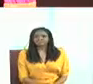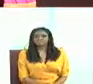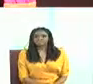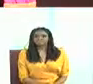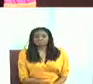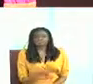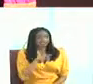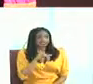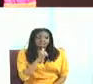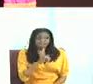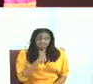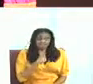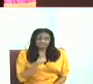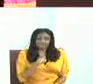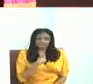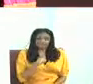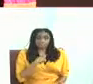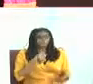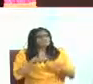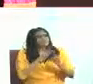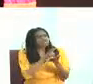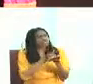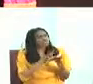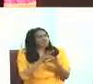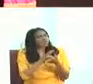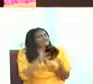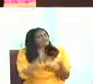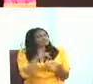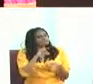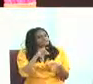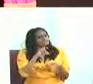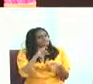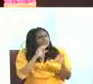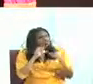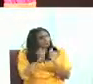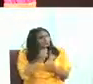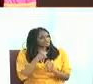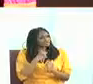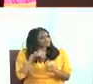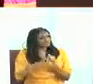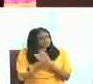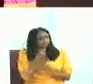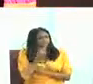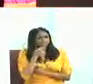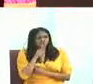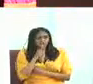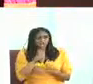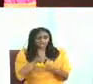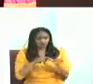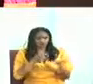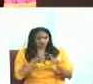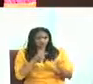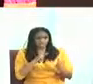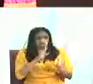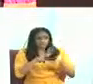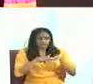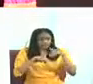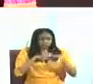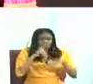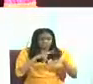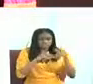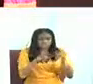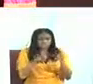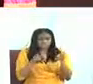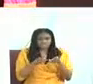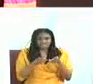That ain't me. But the Holy Spirit spoke to me this morning and said, you got to get out of your comfort zone. Now I'm comfortable in my heels.